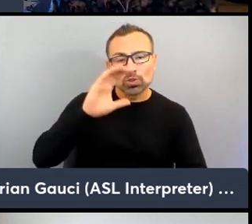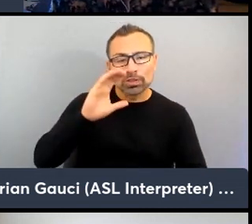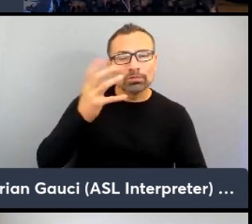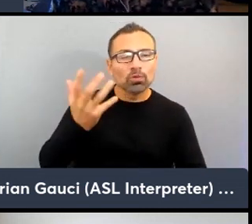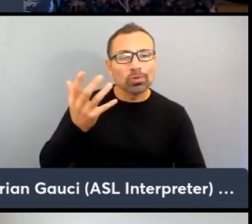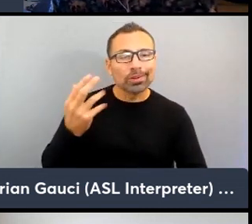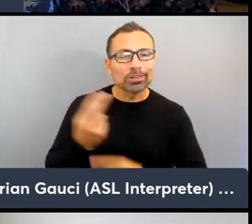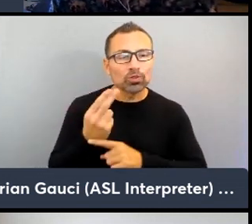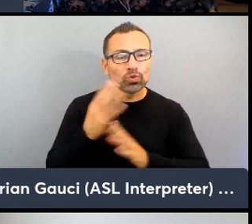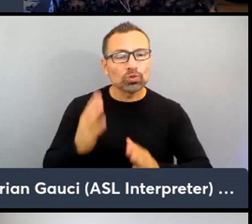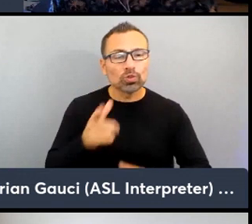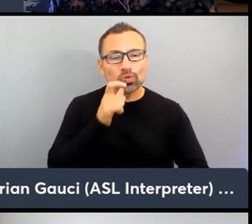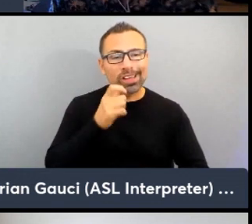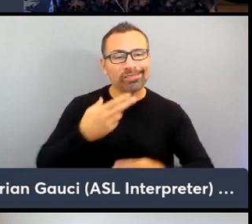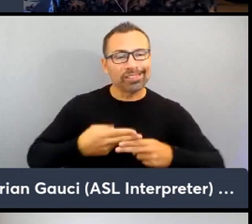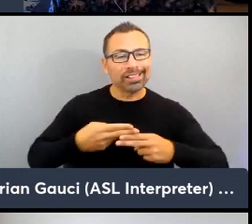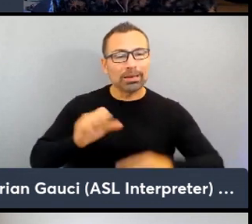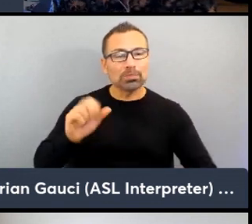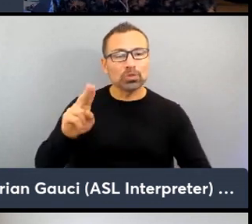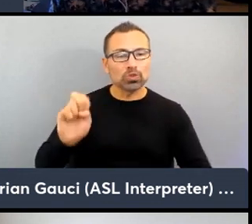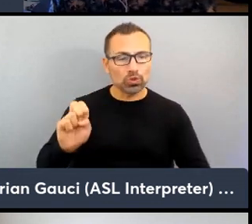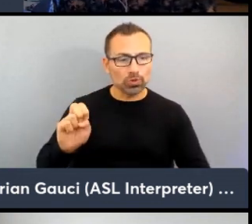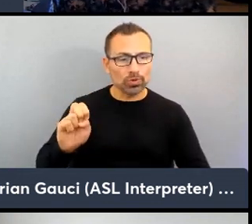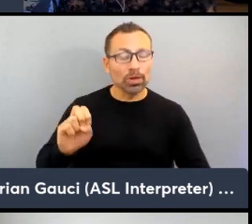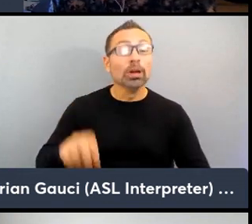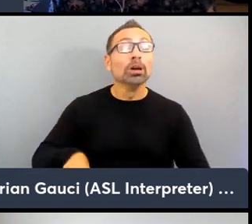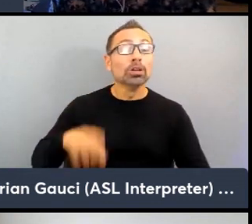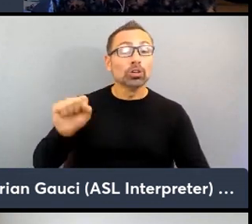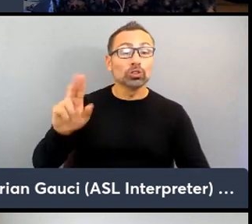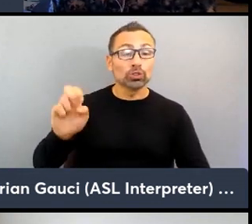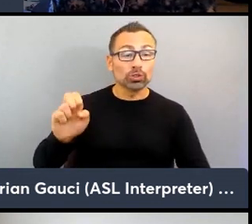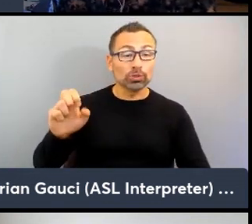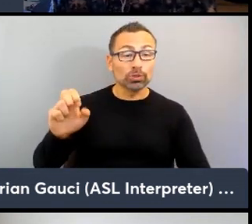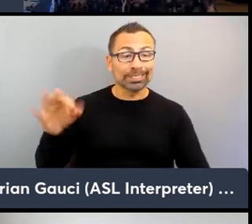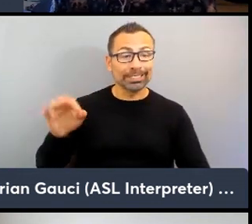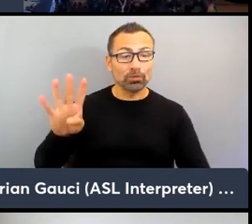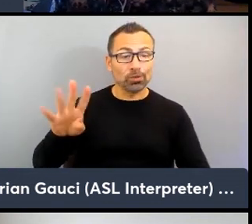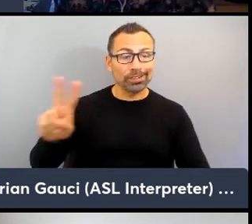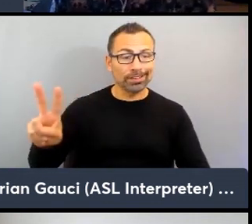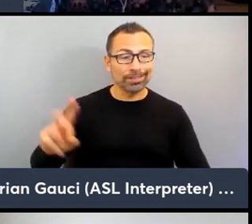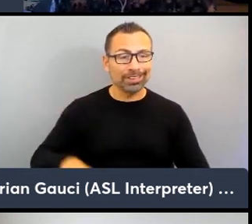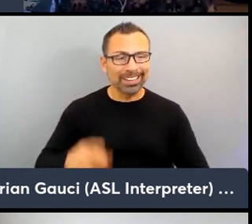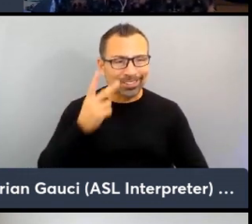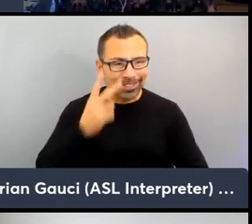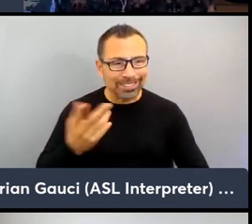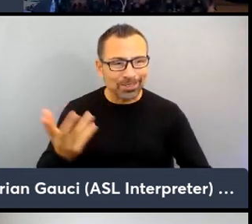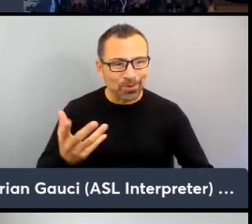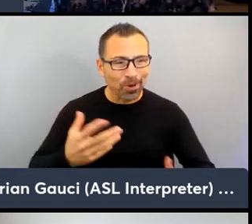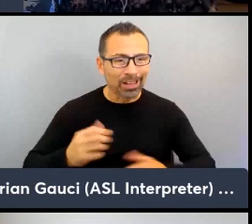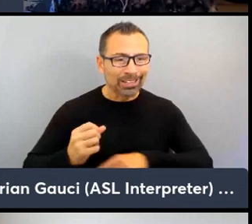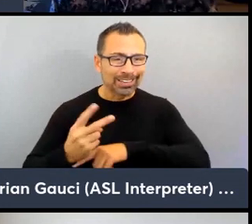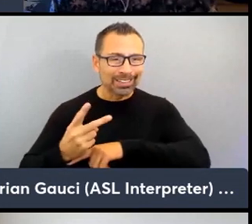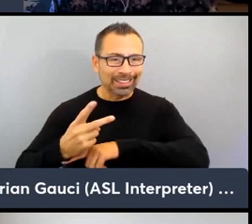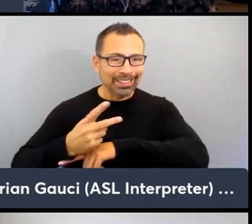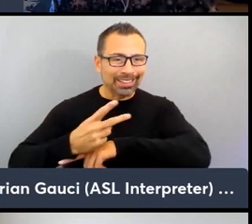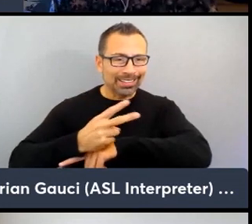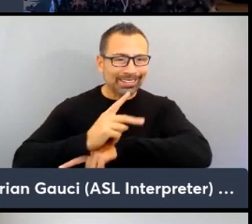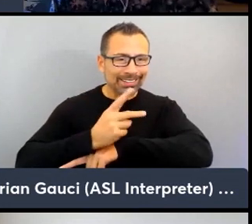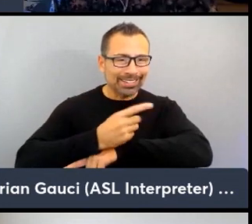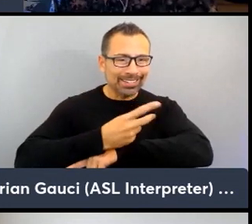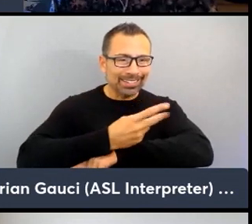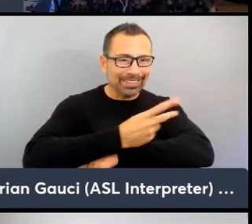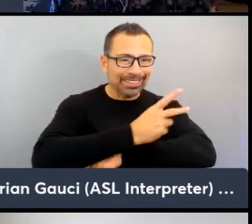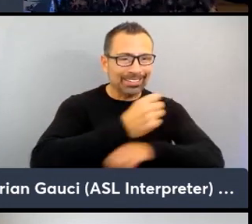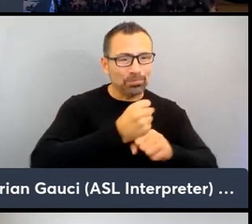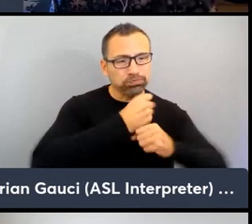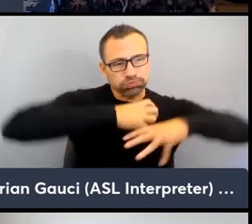username Sue1942. Exploding snails. Exploding snails. Yeah. still as